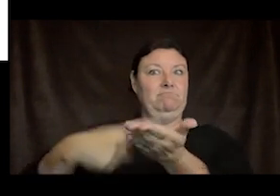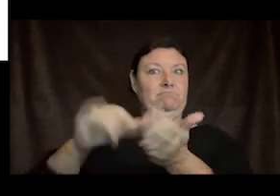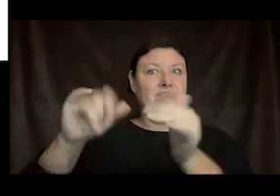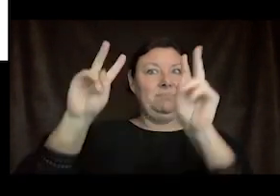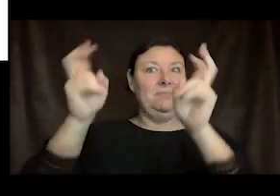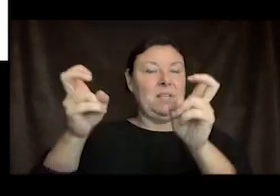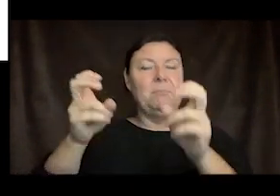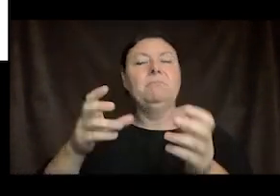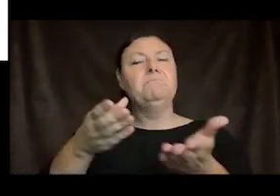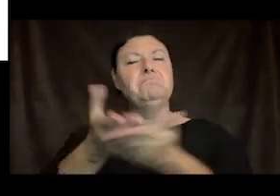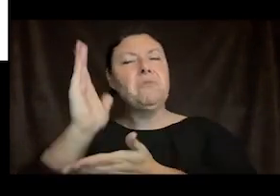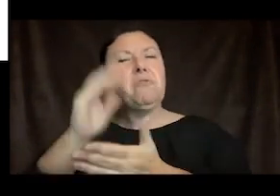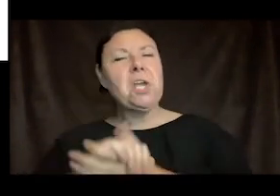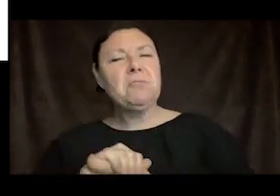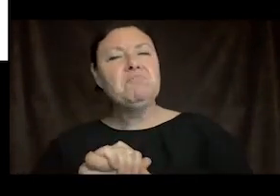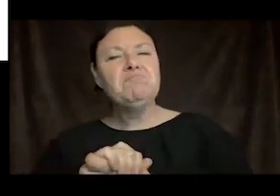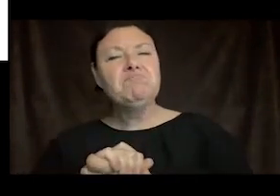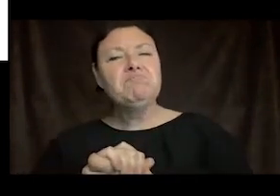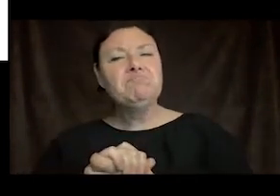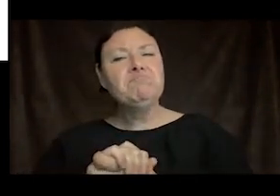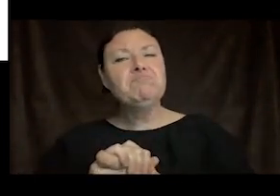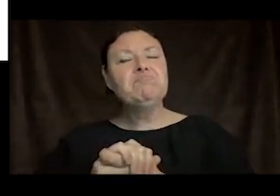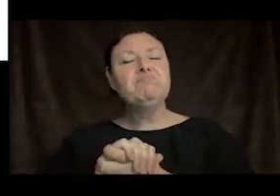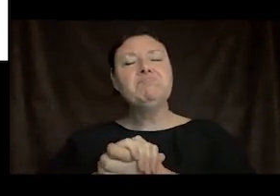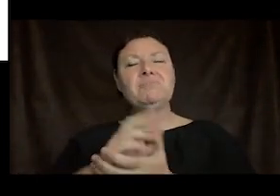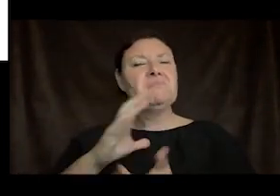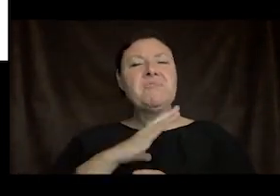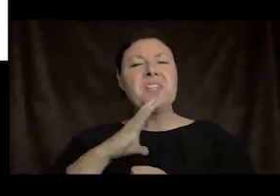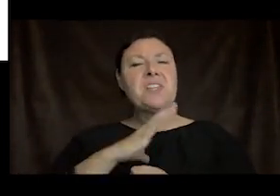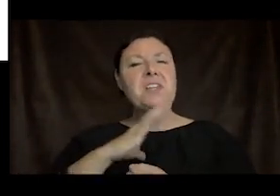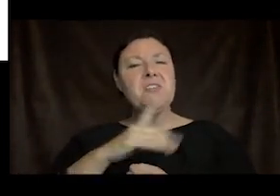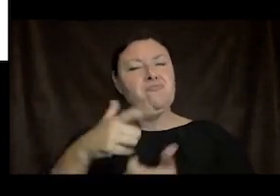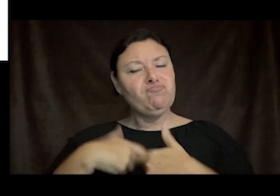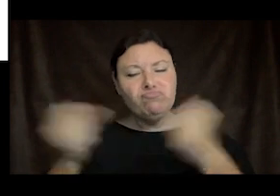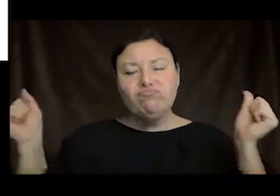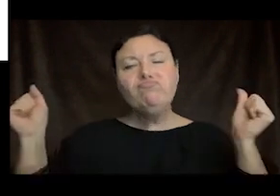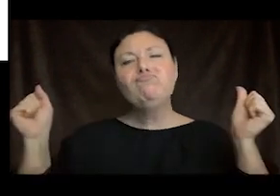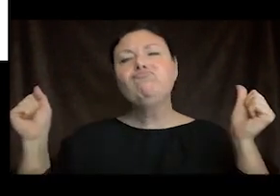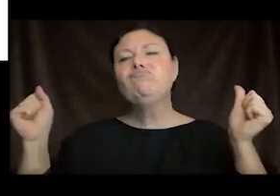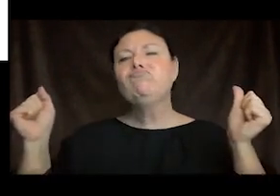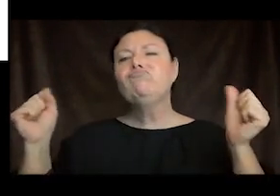to experience that. You need to speak your truth.